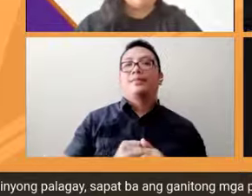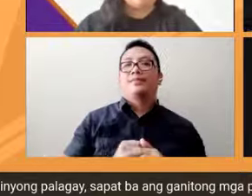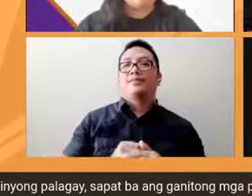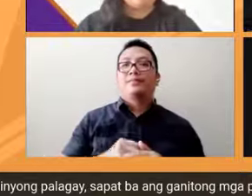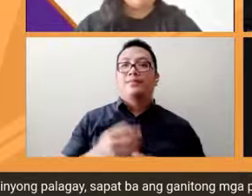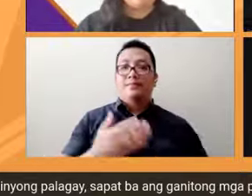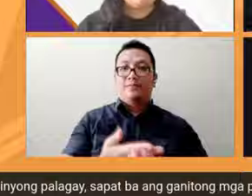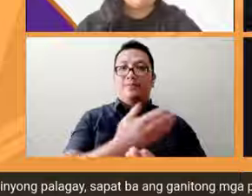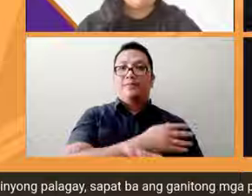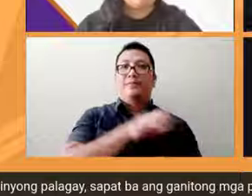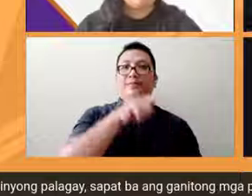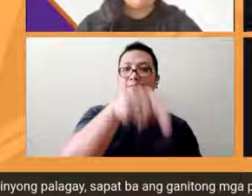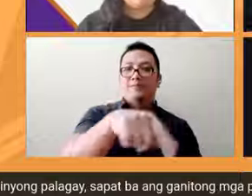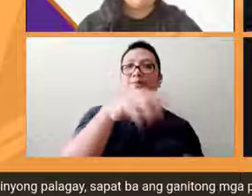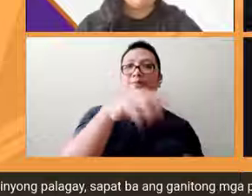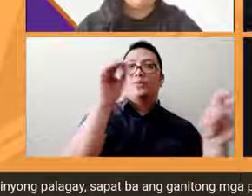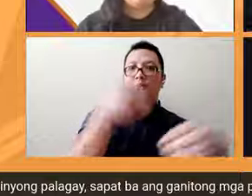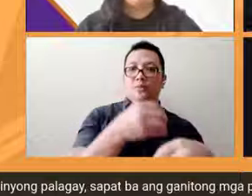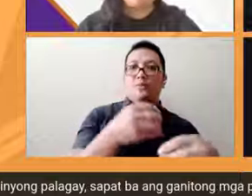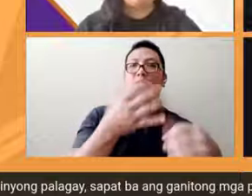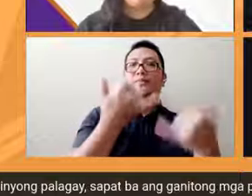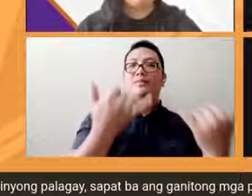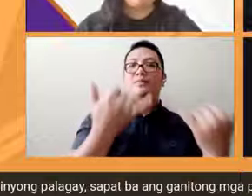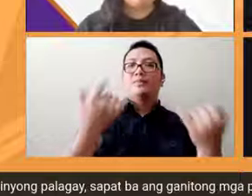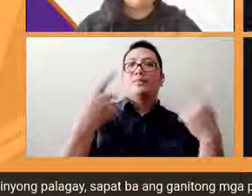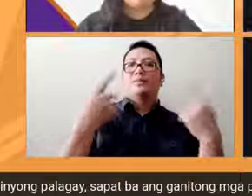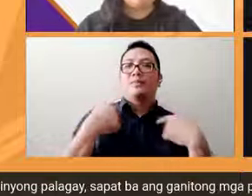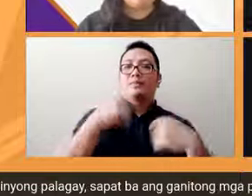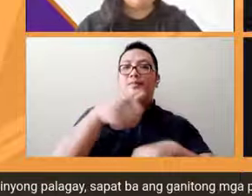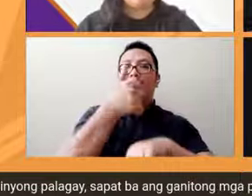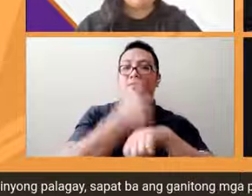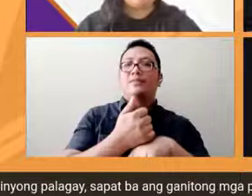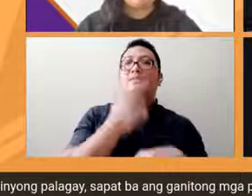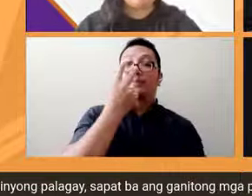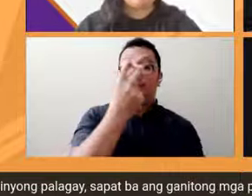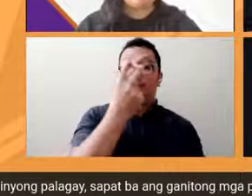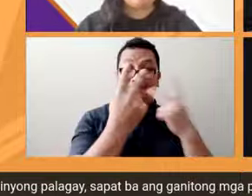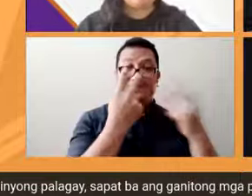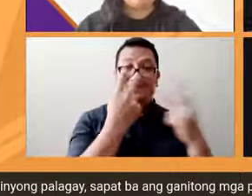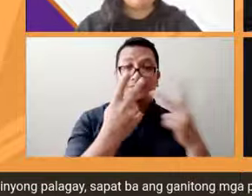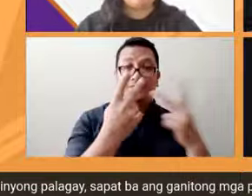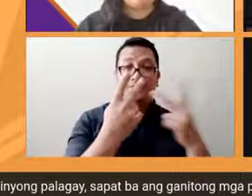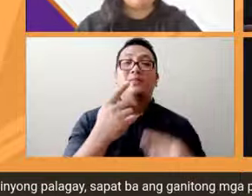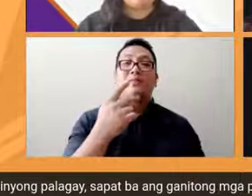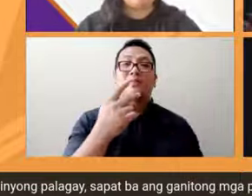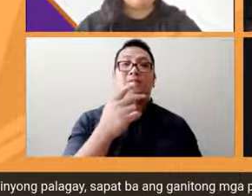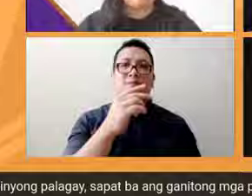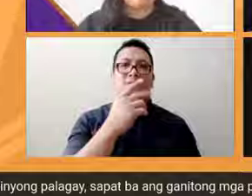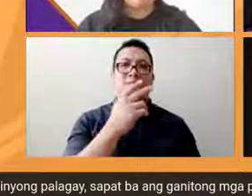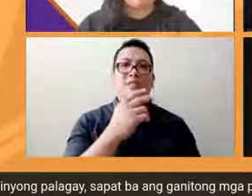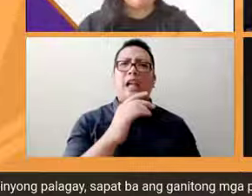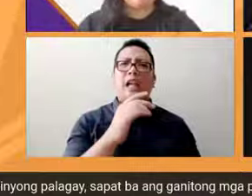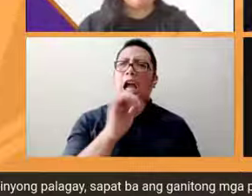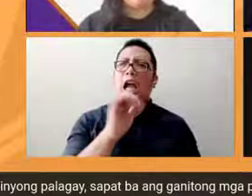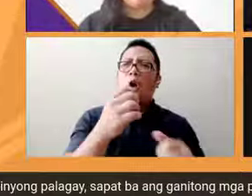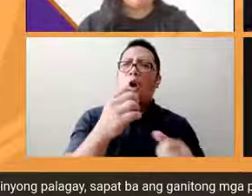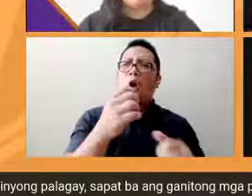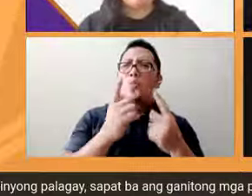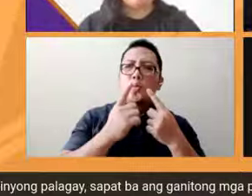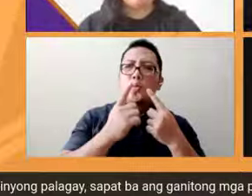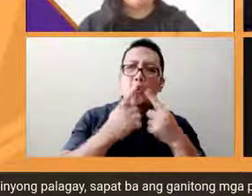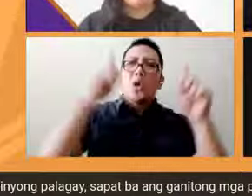office and ngayon meron na so doon natin makikita para makita natin talaga how effective yung